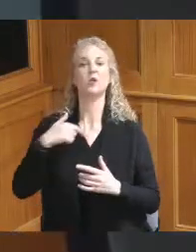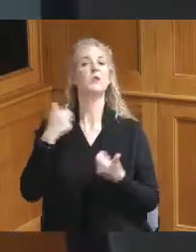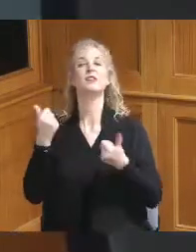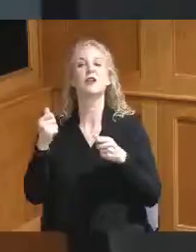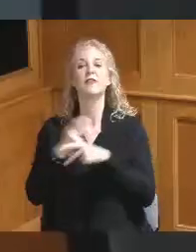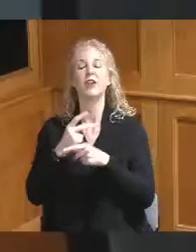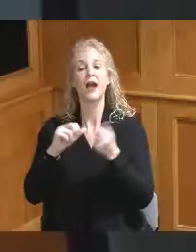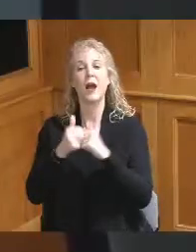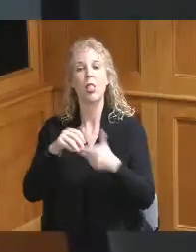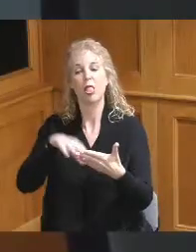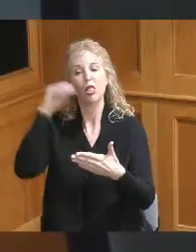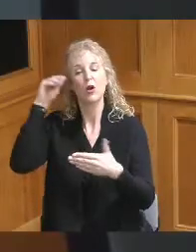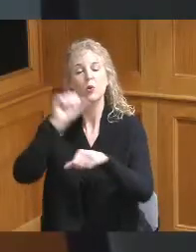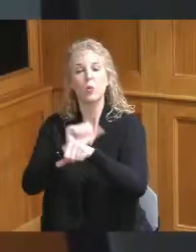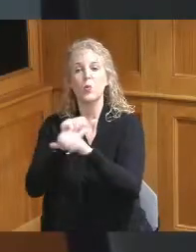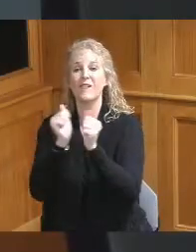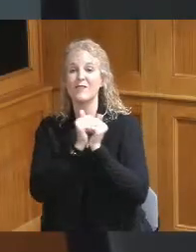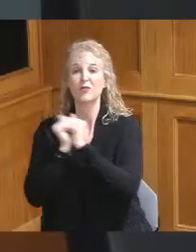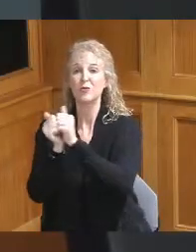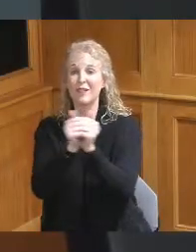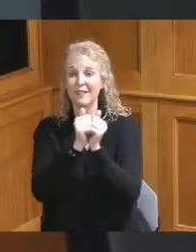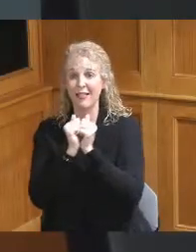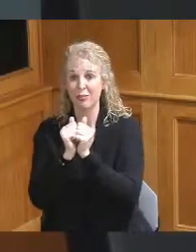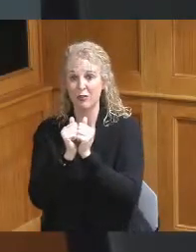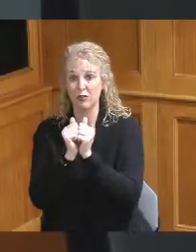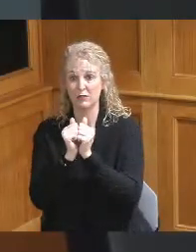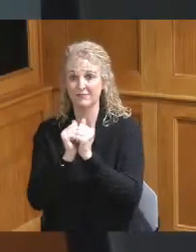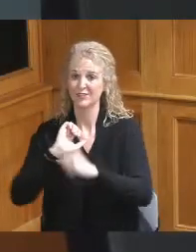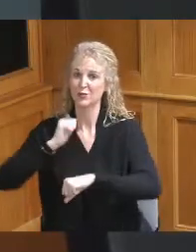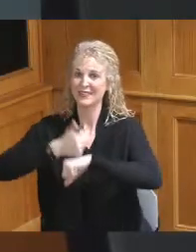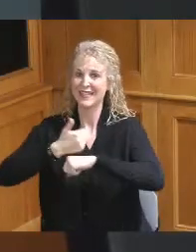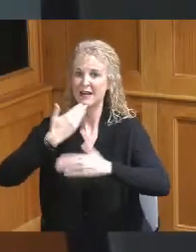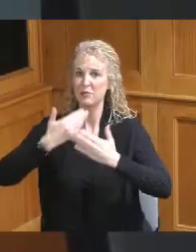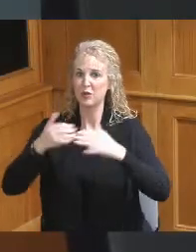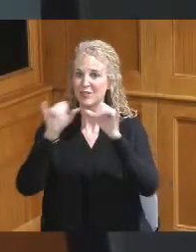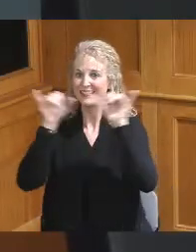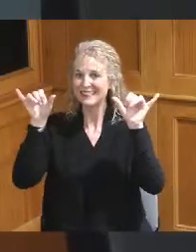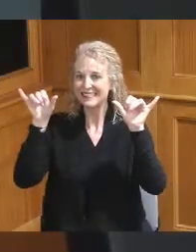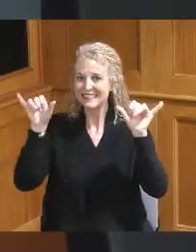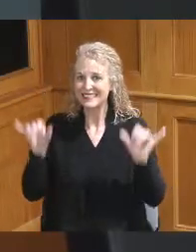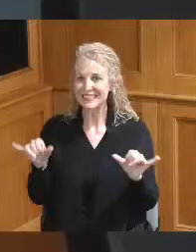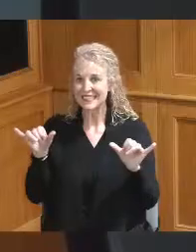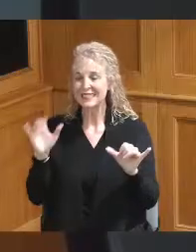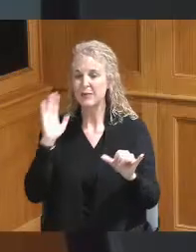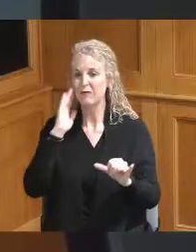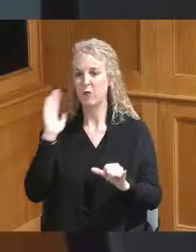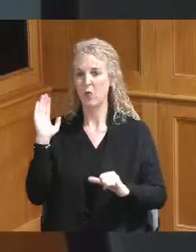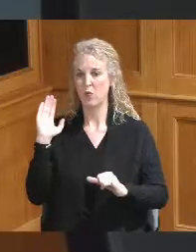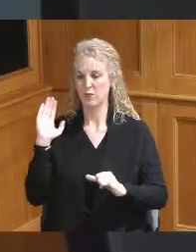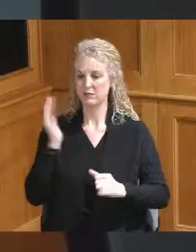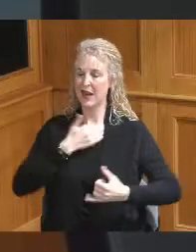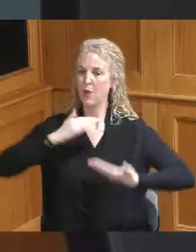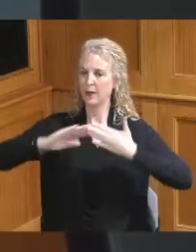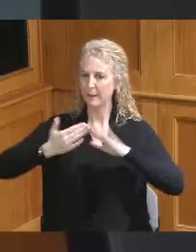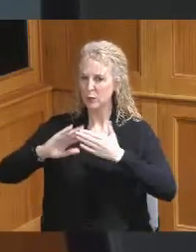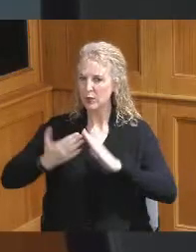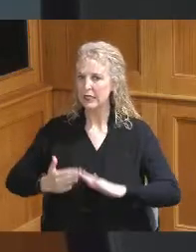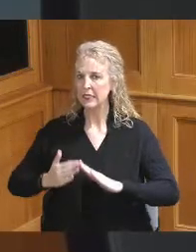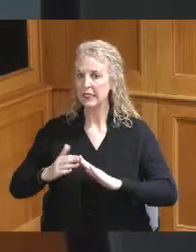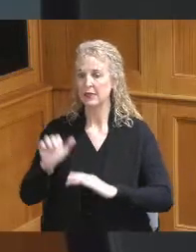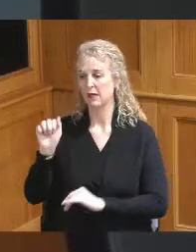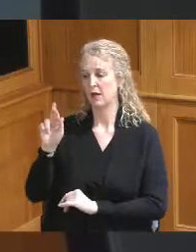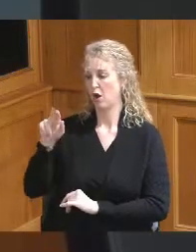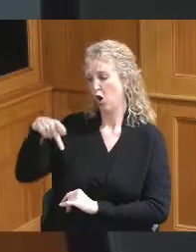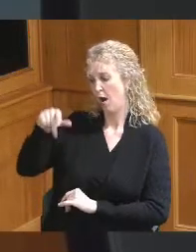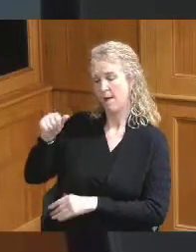together in a collaborative way to set up systems that were good for responding to the needs of the community. It was ARPA